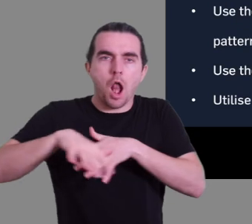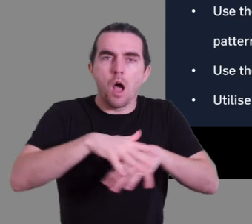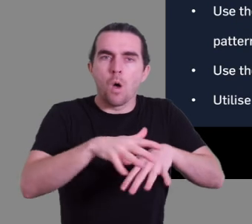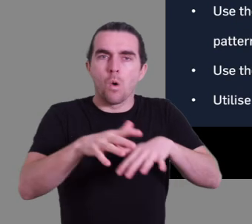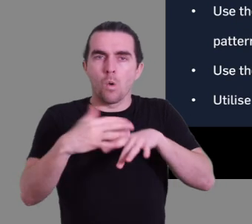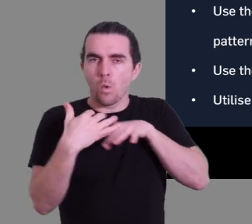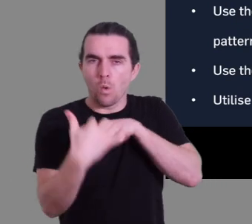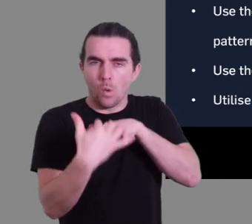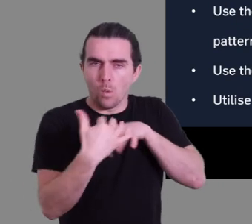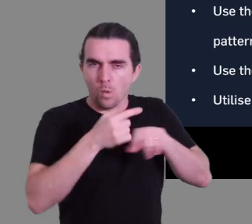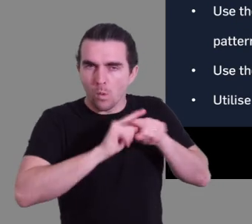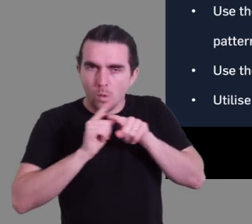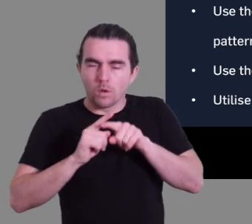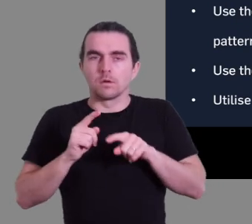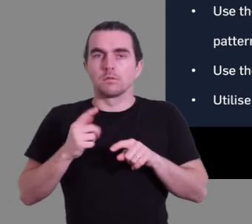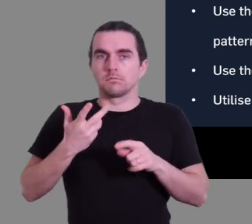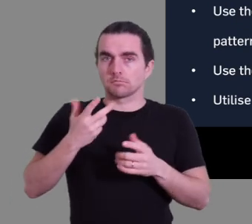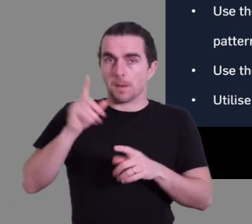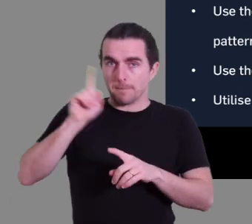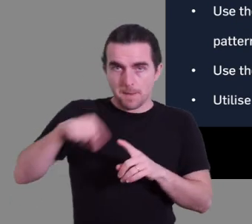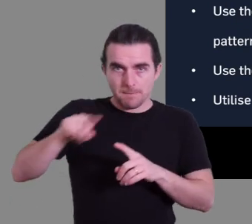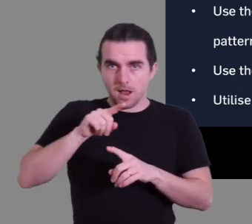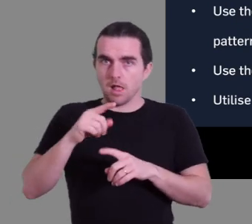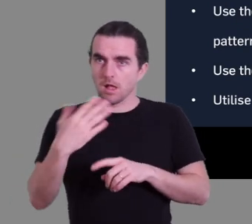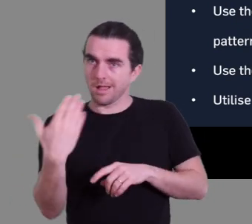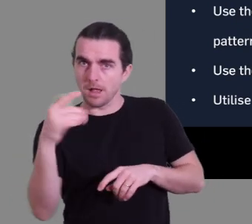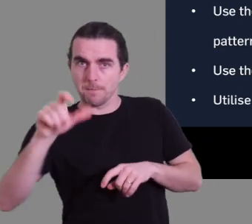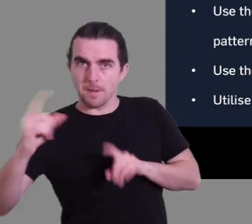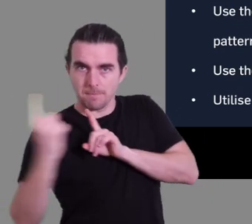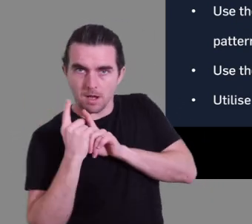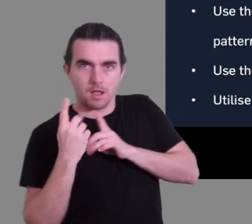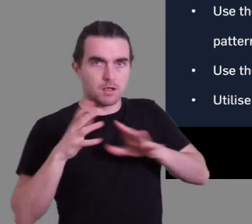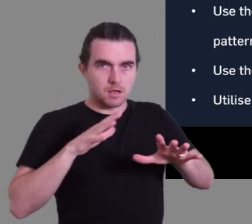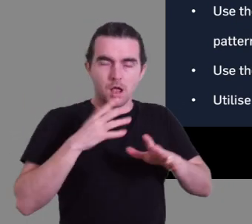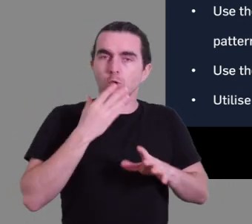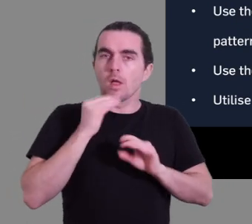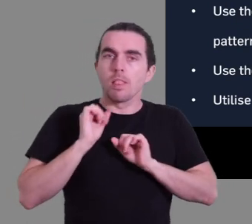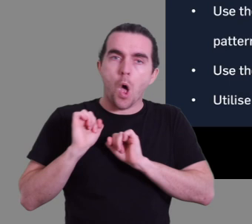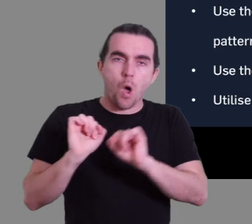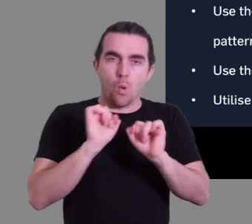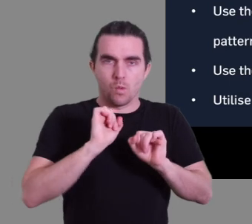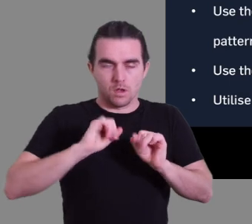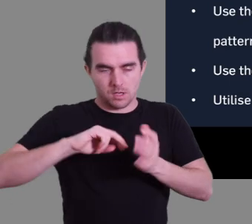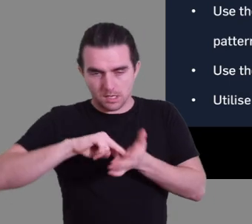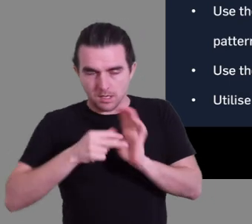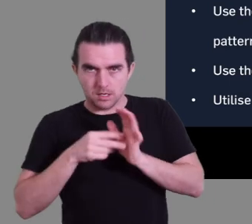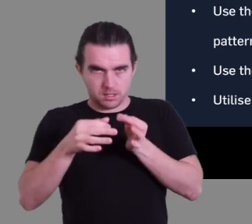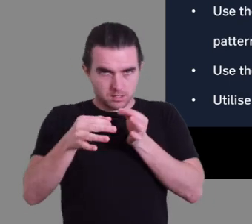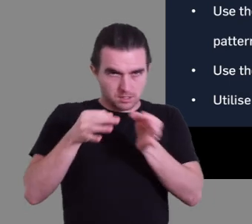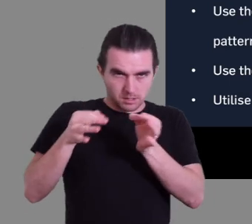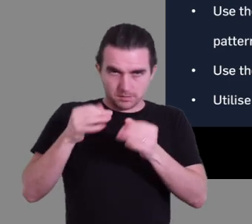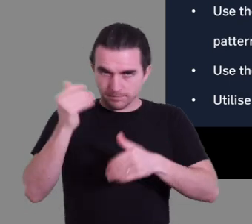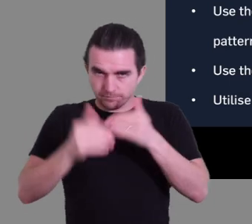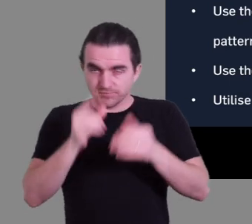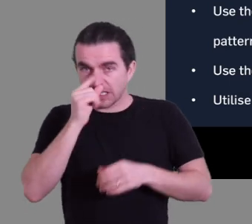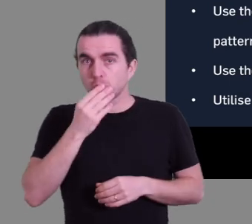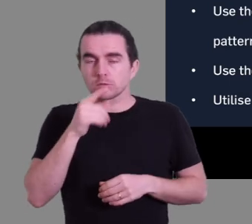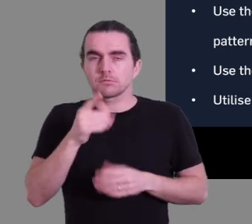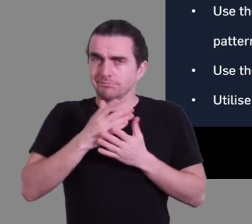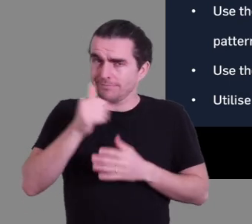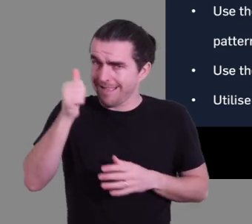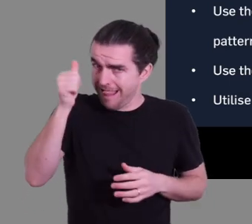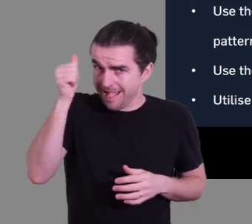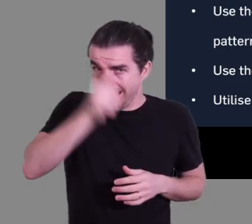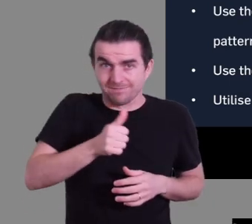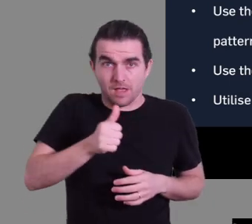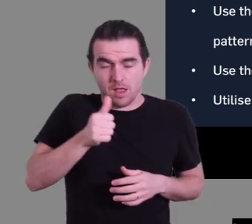flow, enticing people, committing people. They've got their own set of tactics that they can use, and